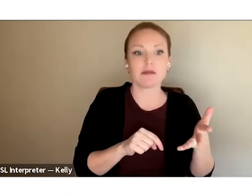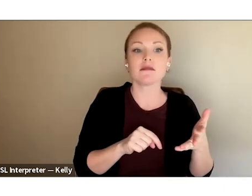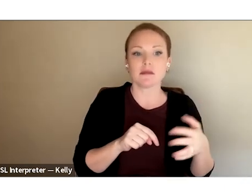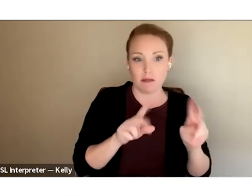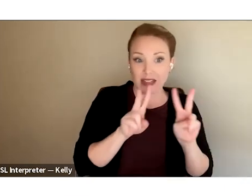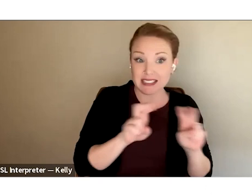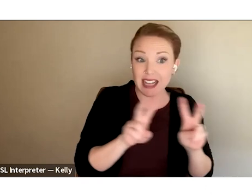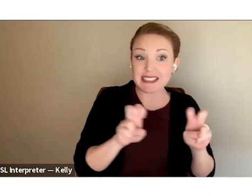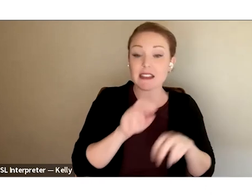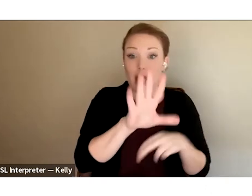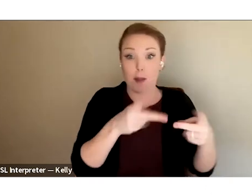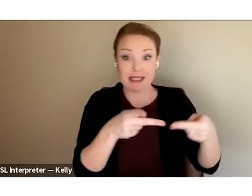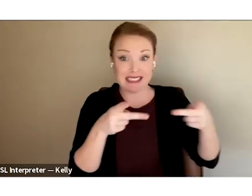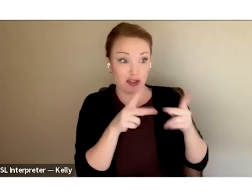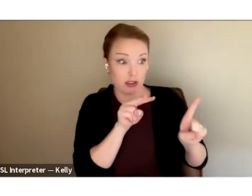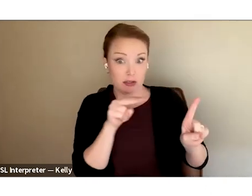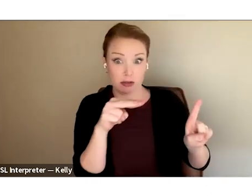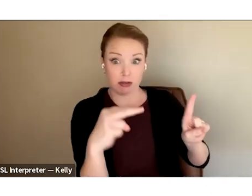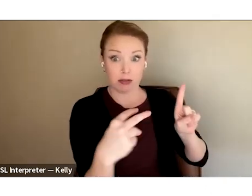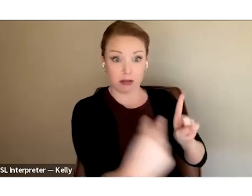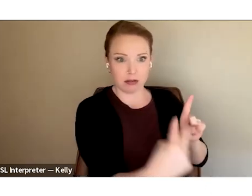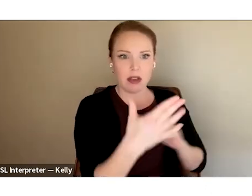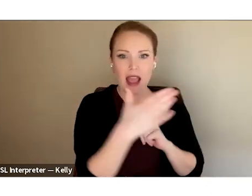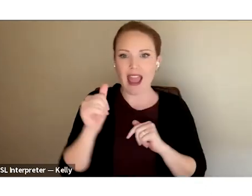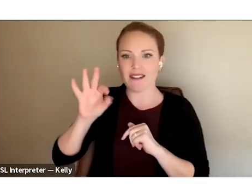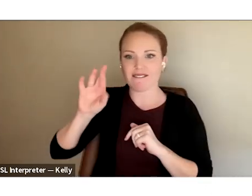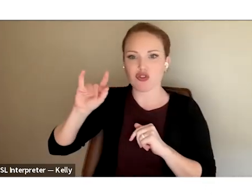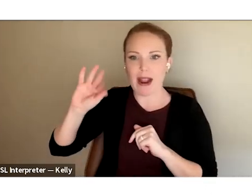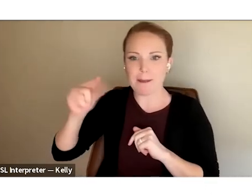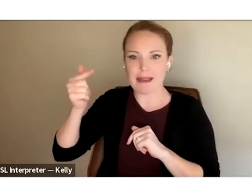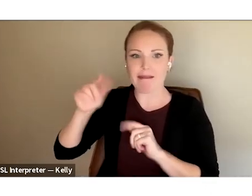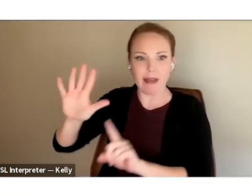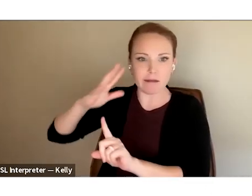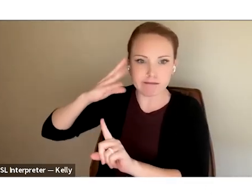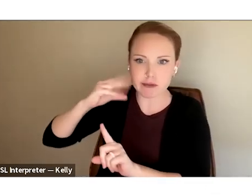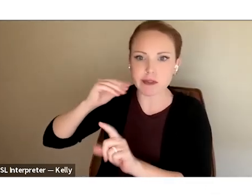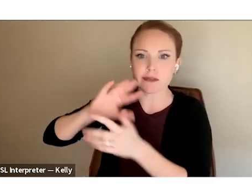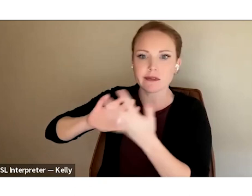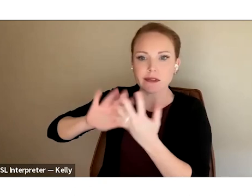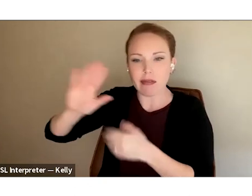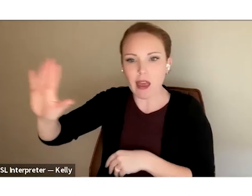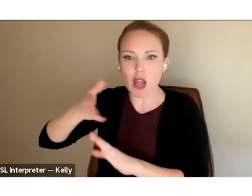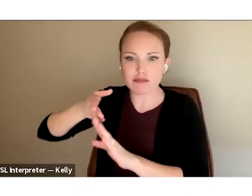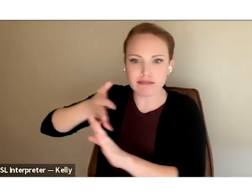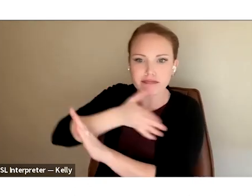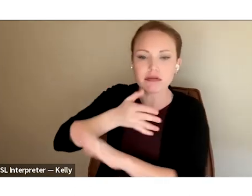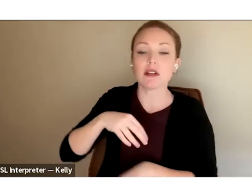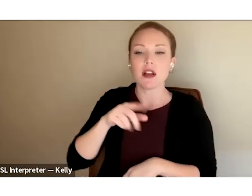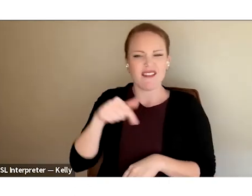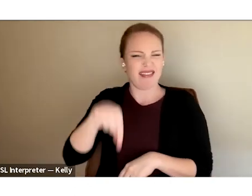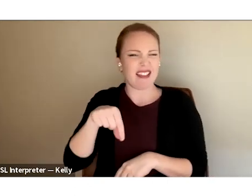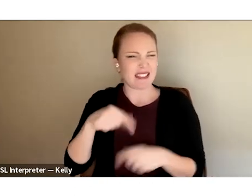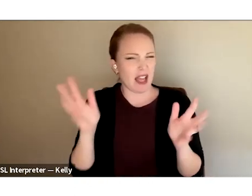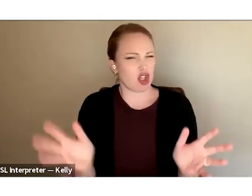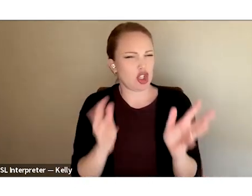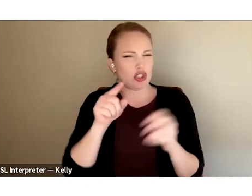Assess positionality and framing. In this presentation, again, I encourage you to go either on YouTube or Slow